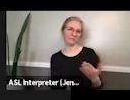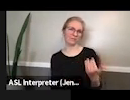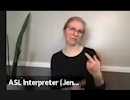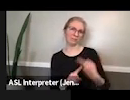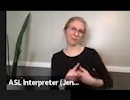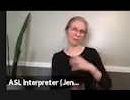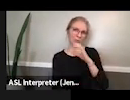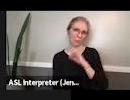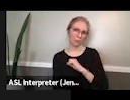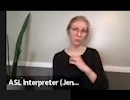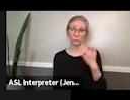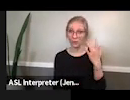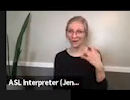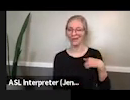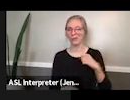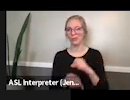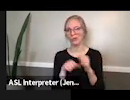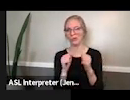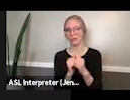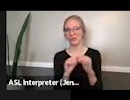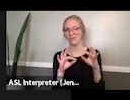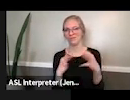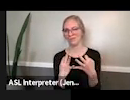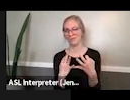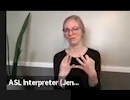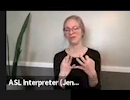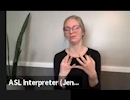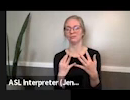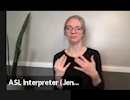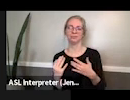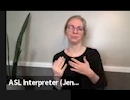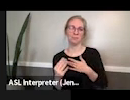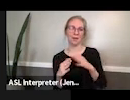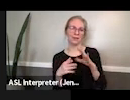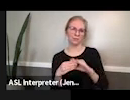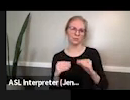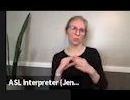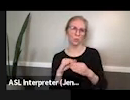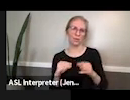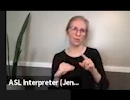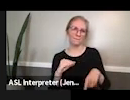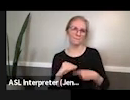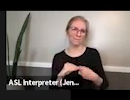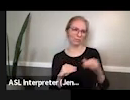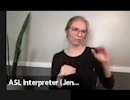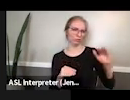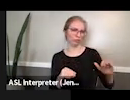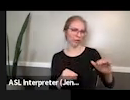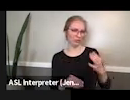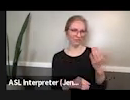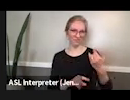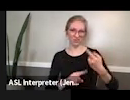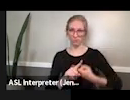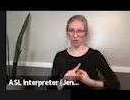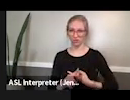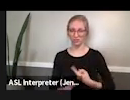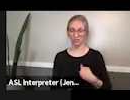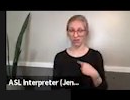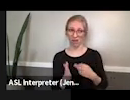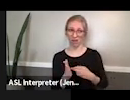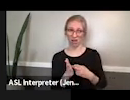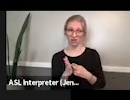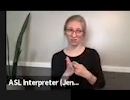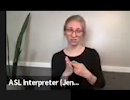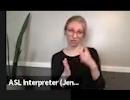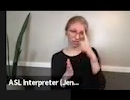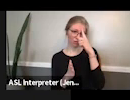was working with a family, and my story about the child was 15 months, and I just honestly thought he was functioning like he